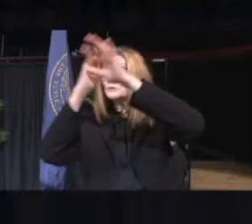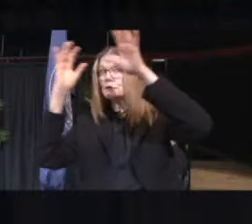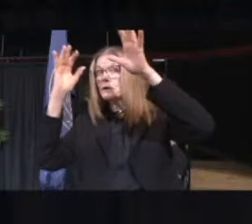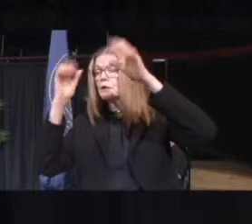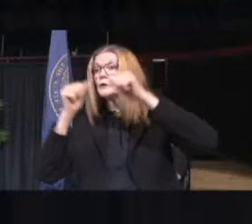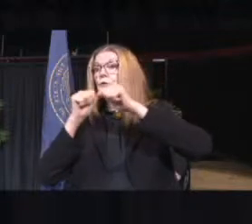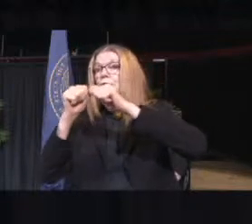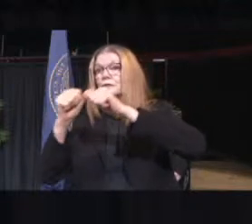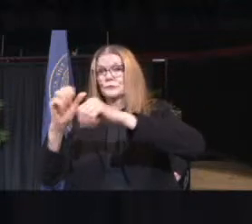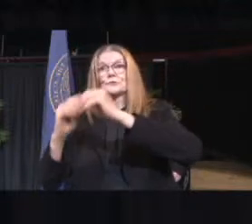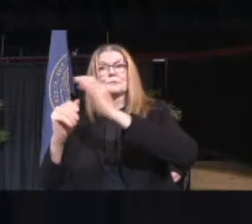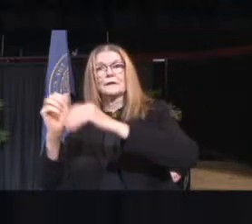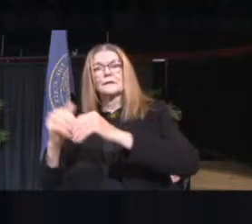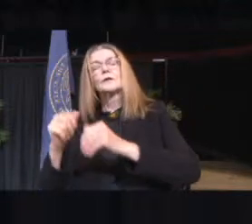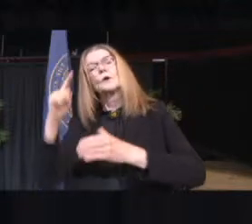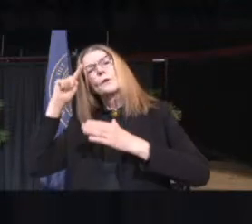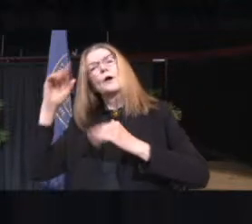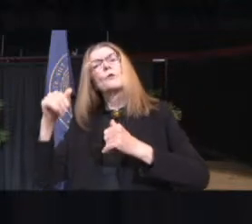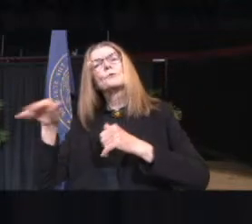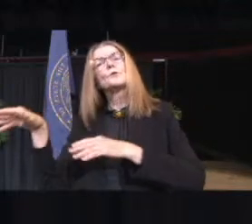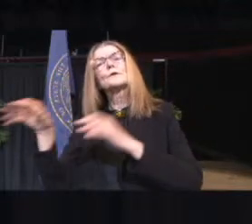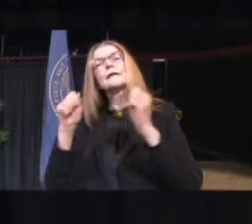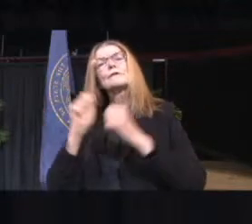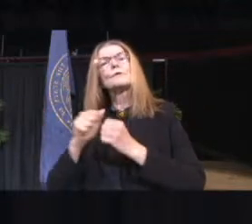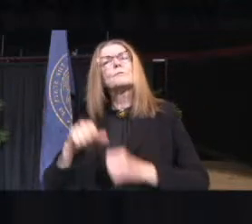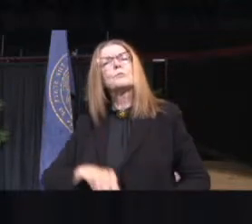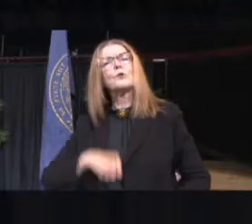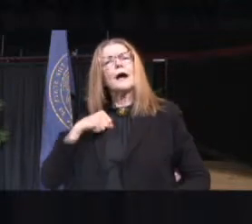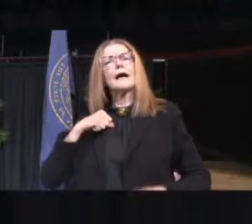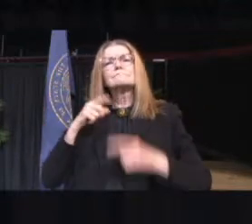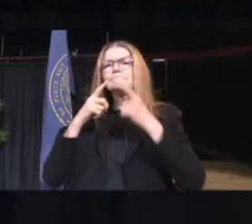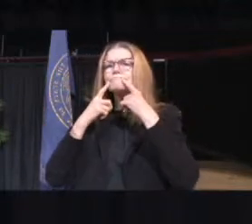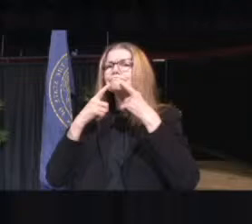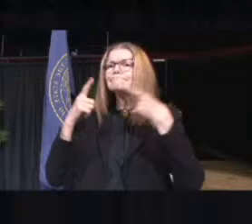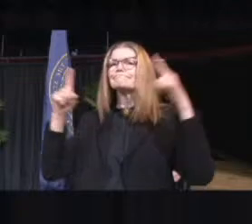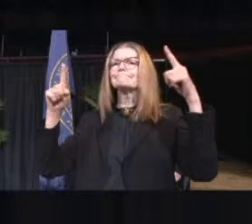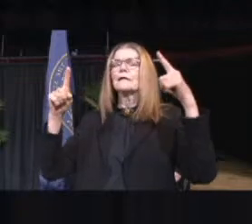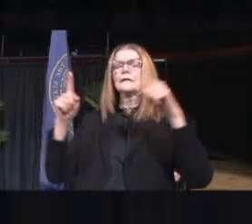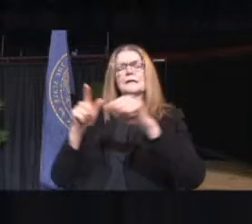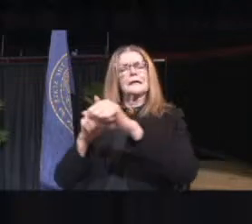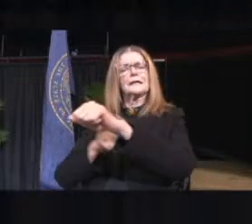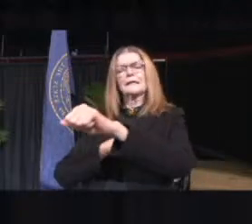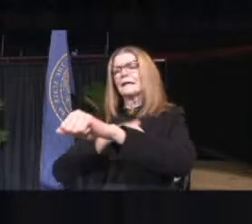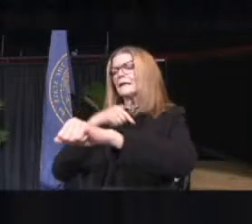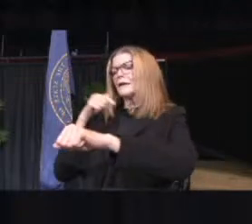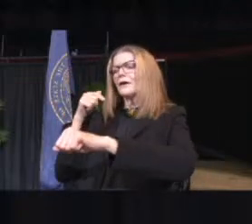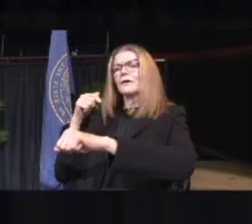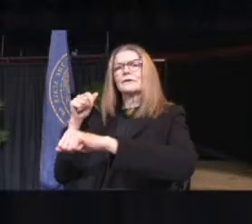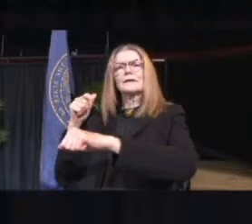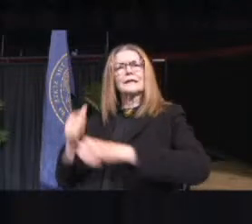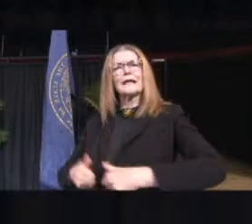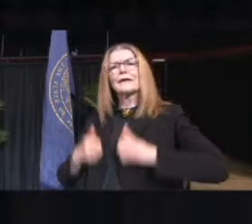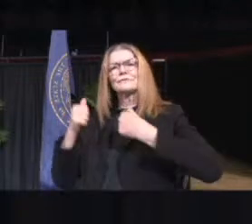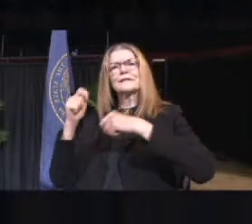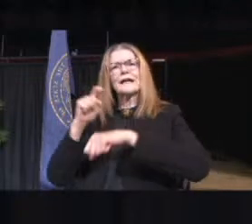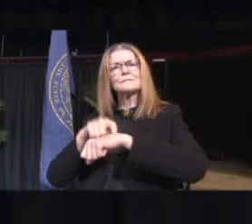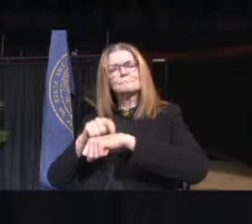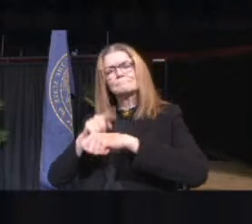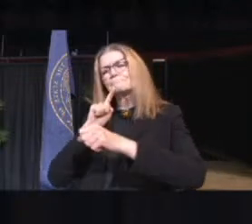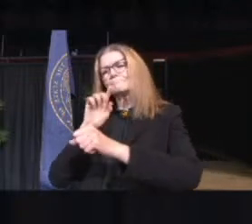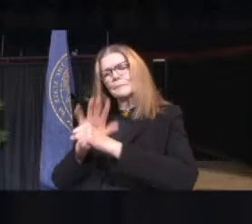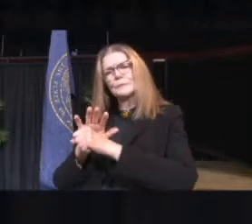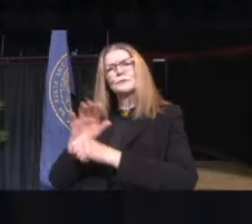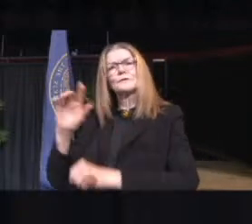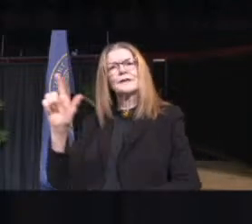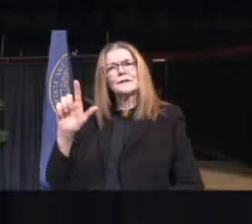sense of pride, accomplishment, and a lifelong commitment to Lincoln East and Lincoln Public Schools. As I look out at all